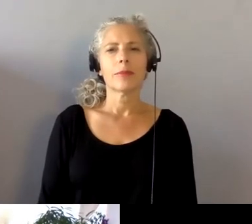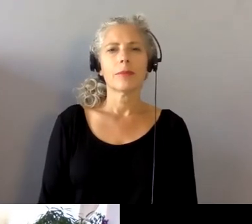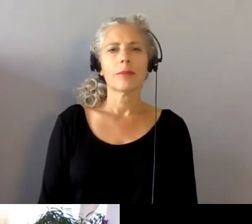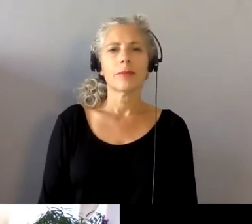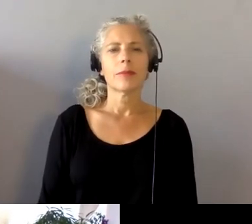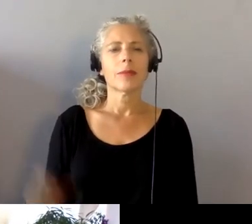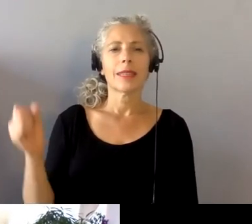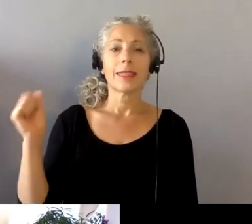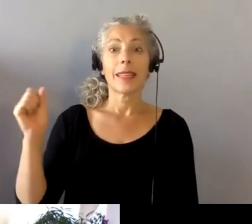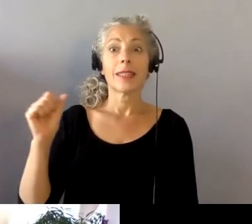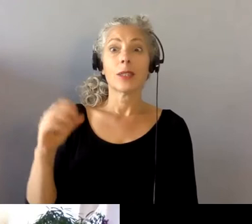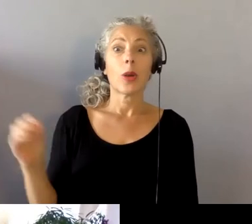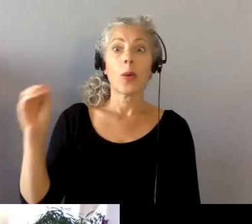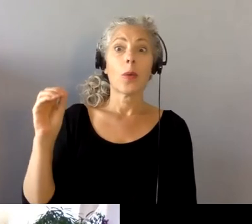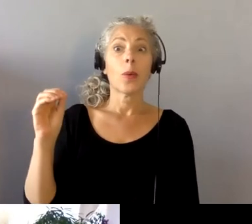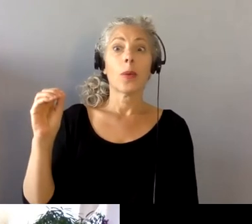Yay. So,